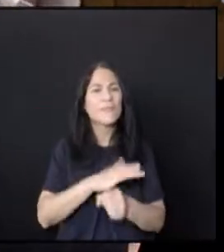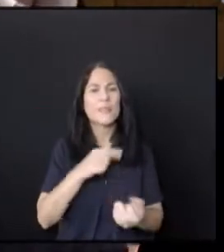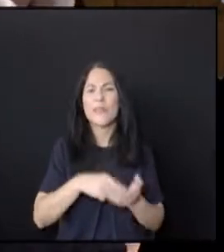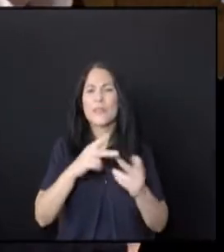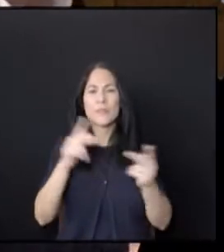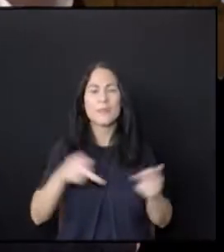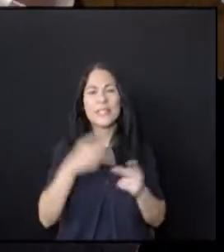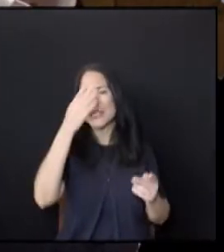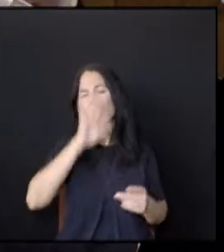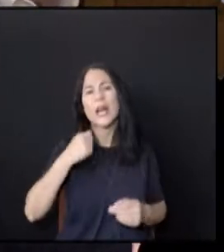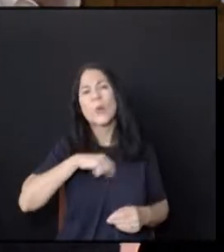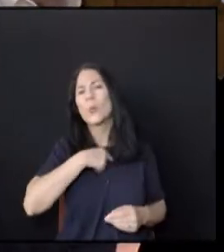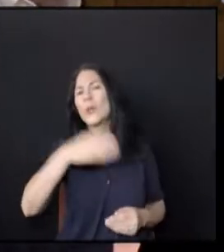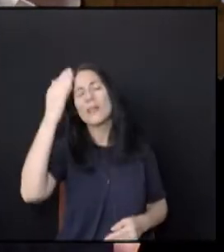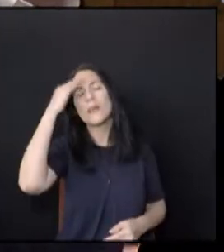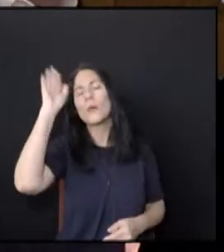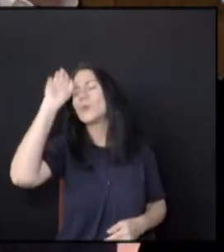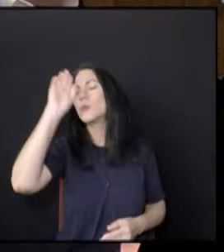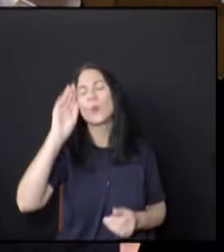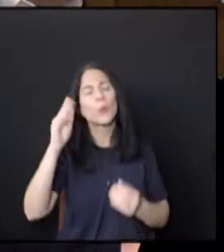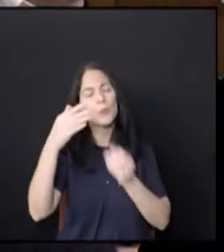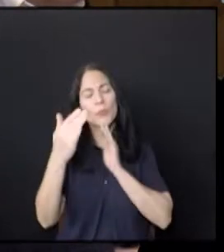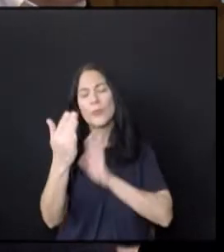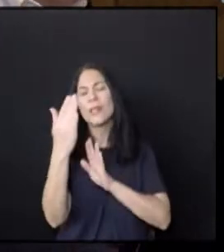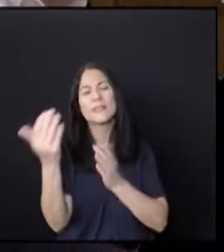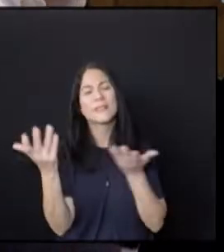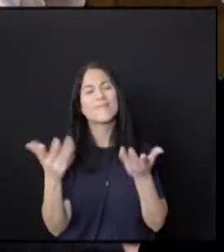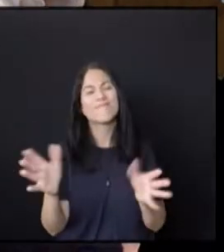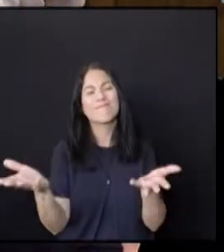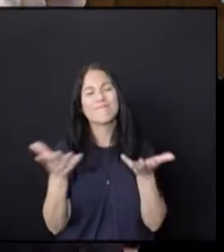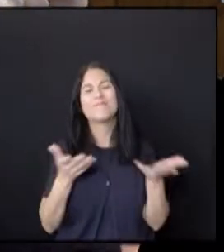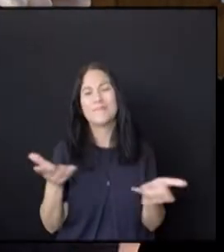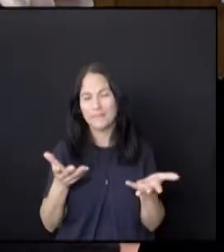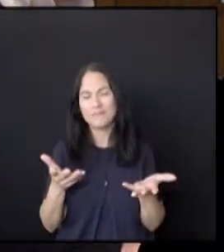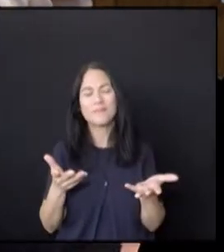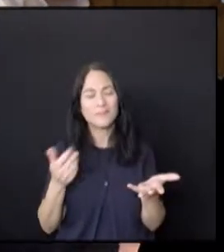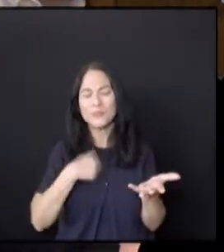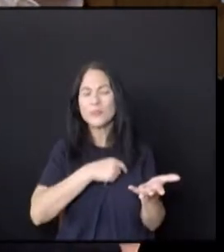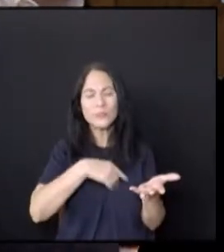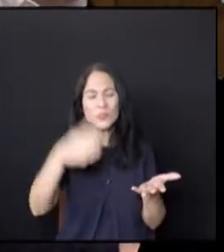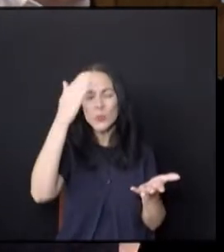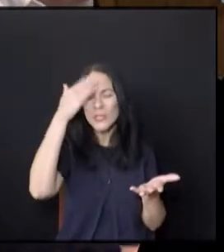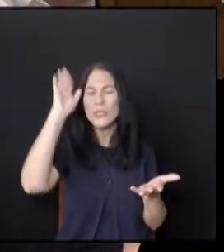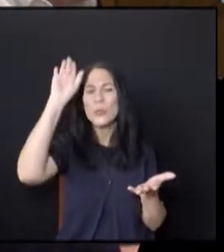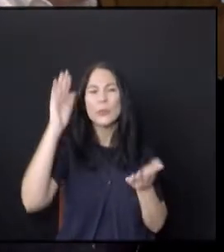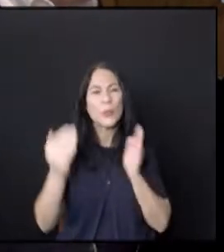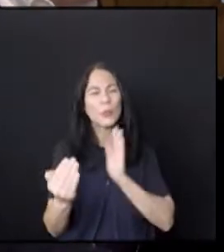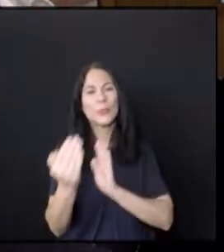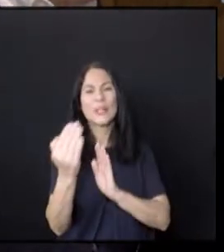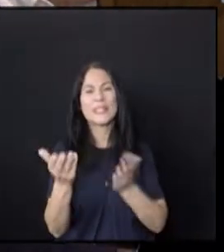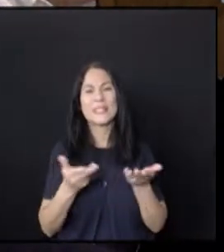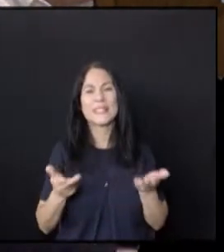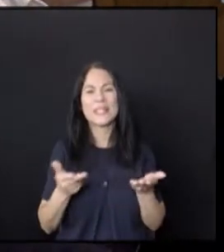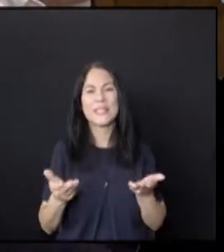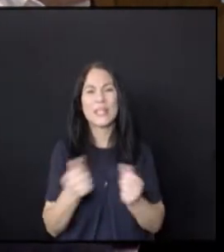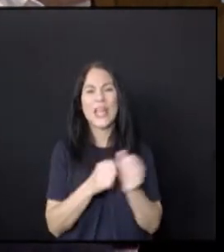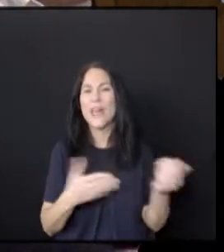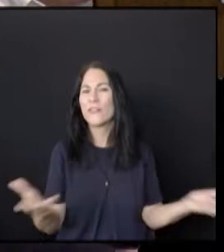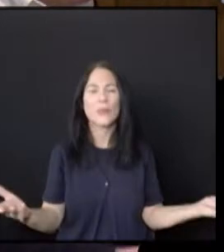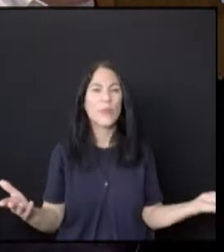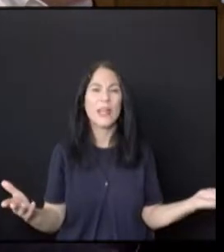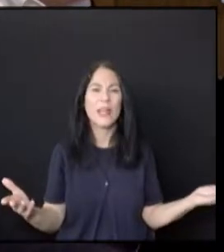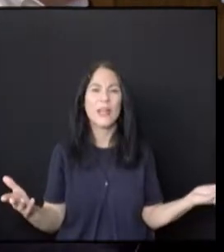know that your presence is already among us. We know that your presence is here, is everywhere